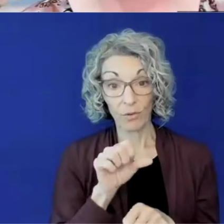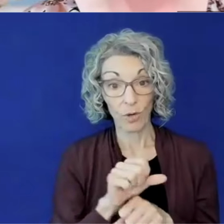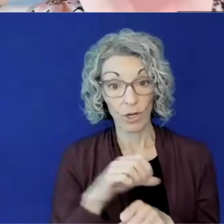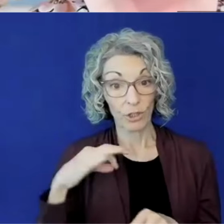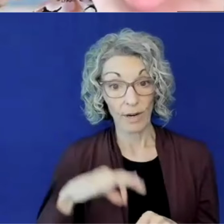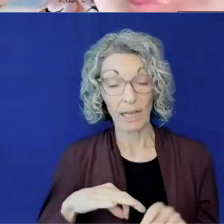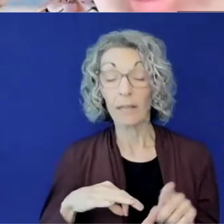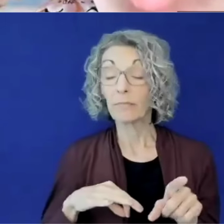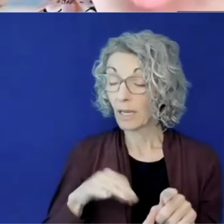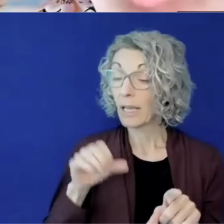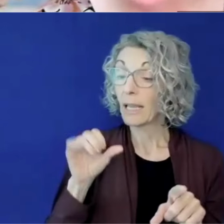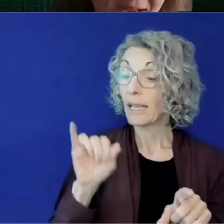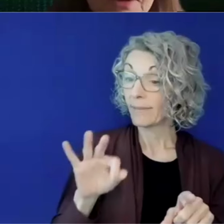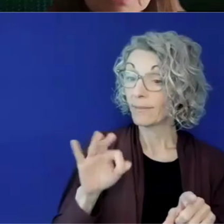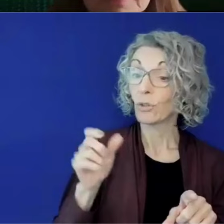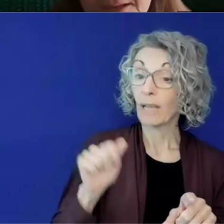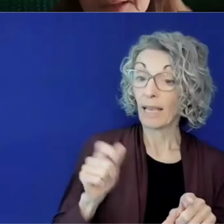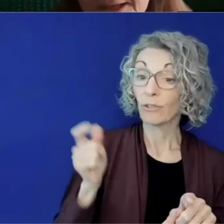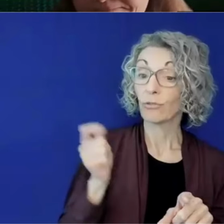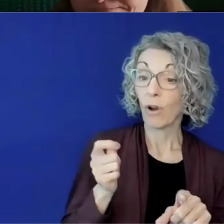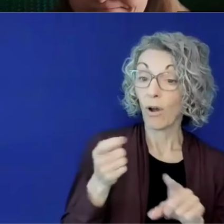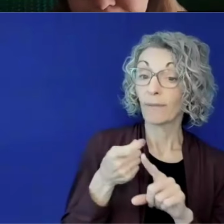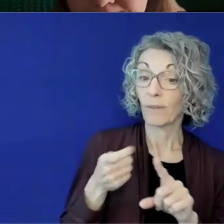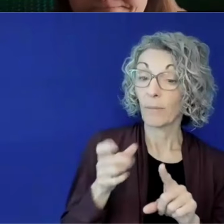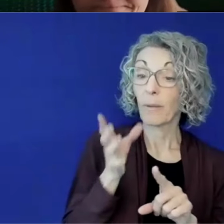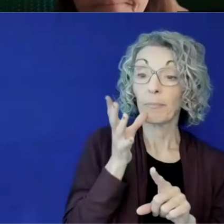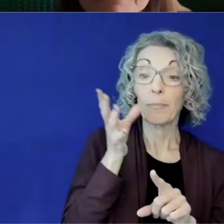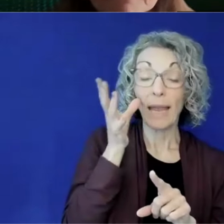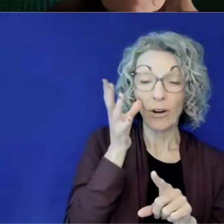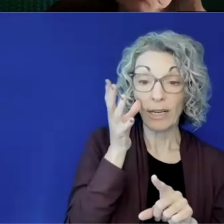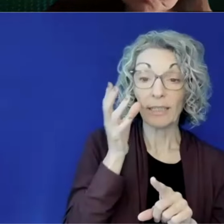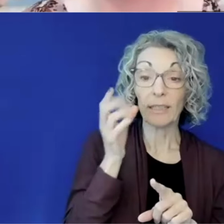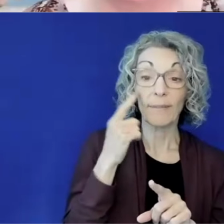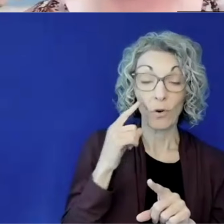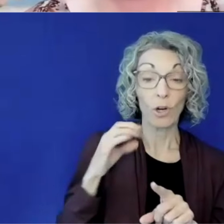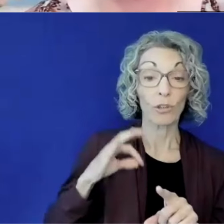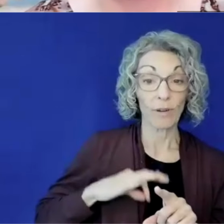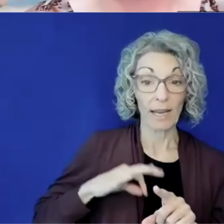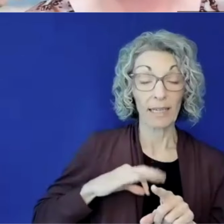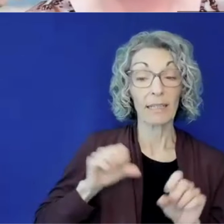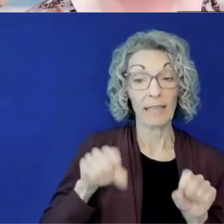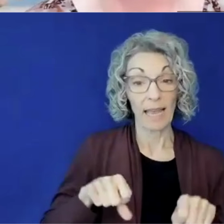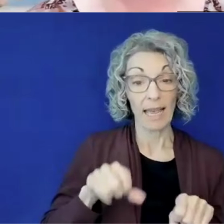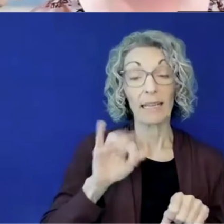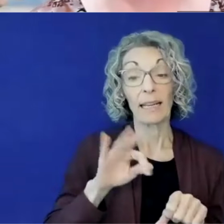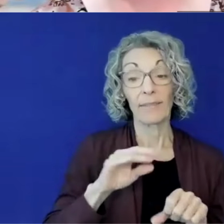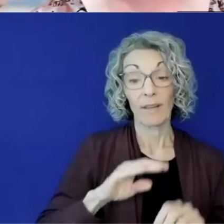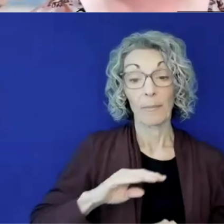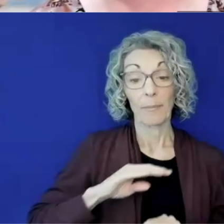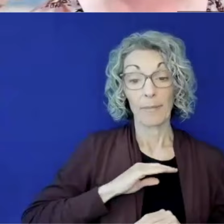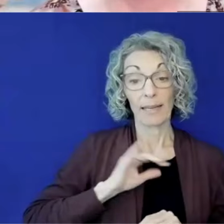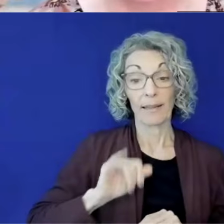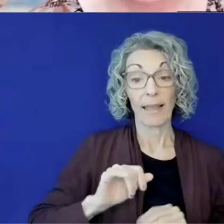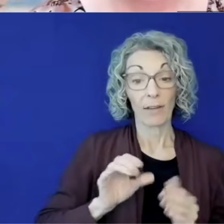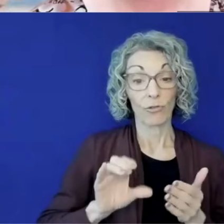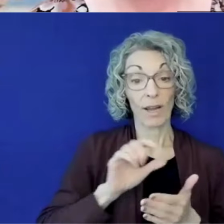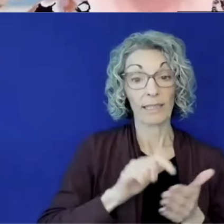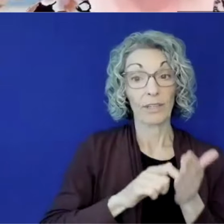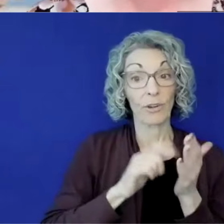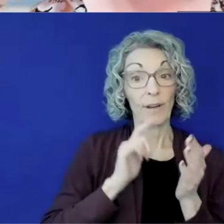you can draw off of a parent. Oh, a parent, right. Work credits, you could do that if you meet the criteria for childhood disability